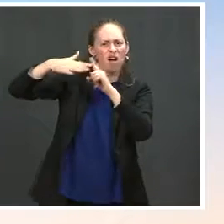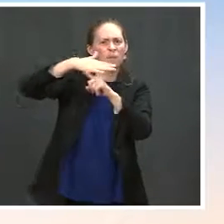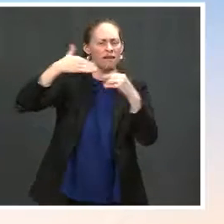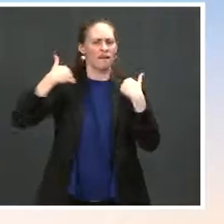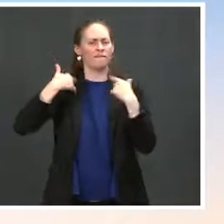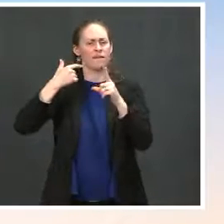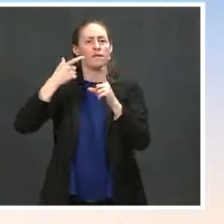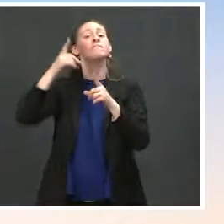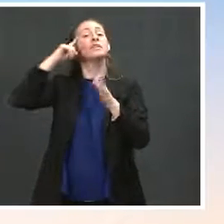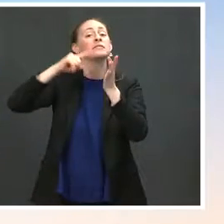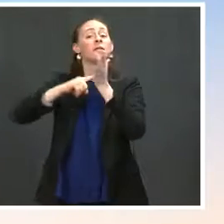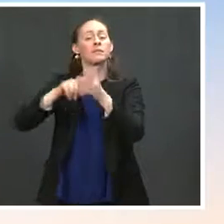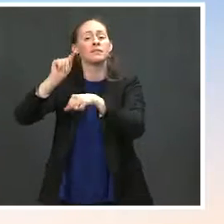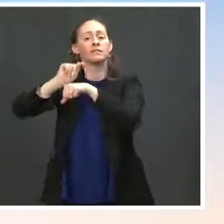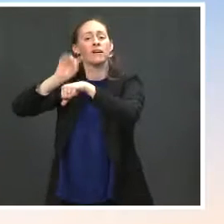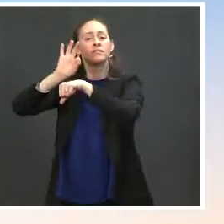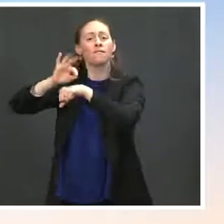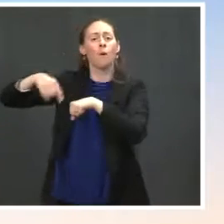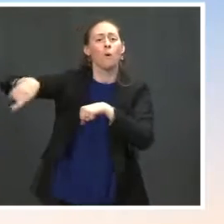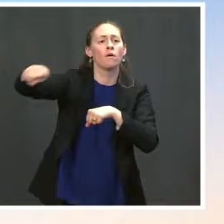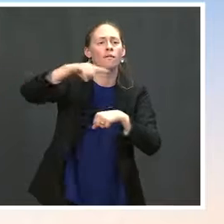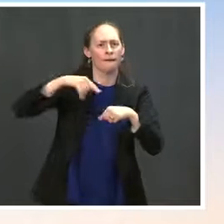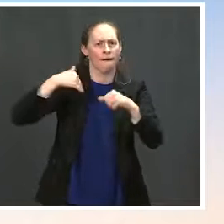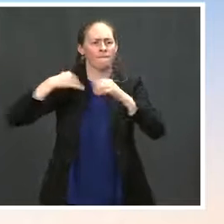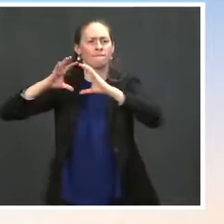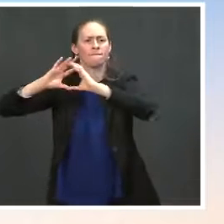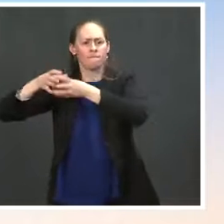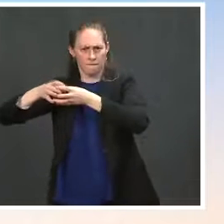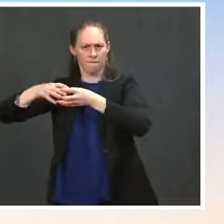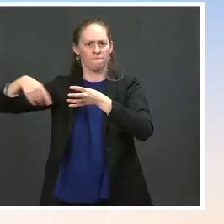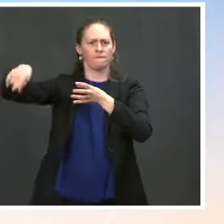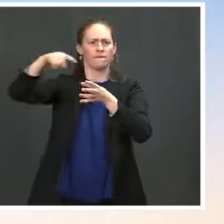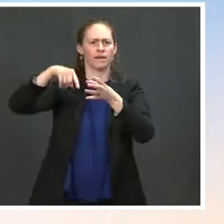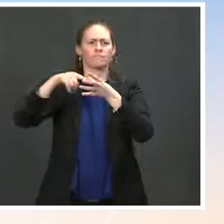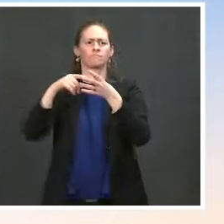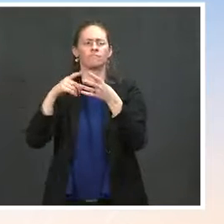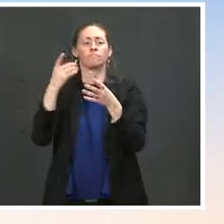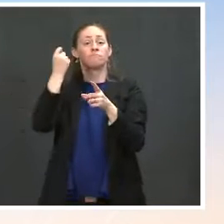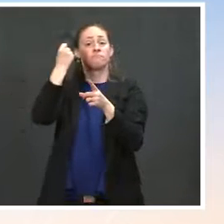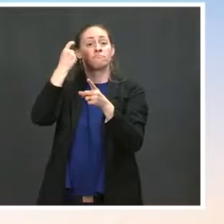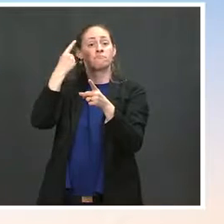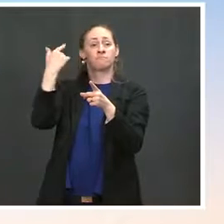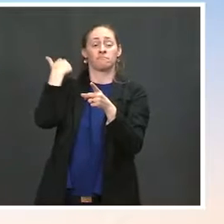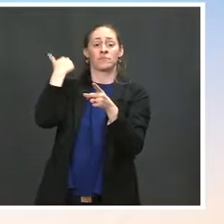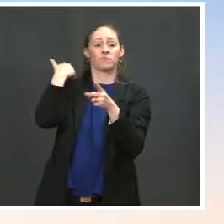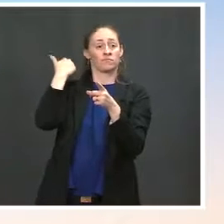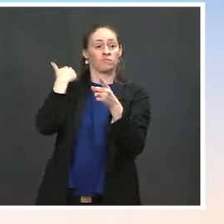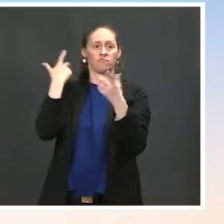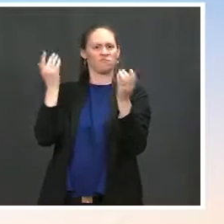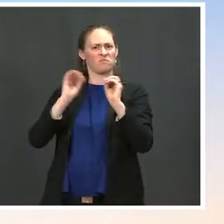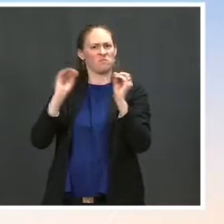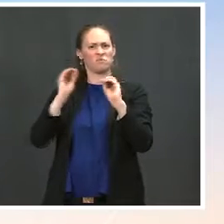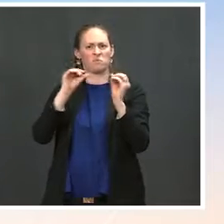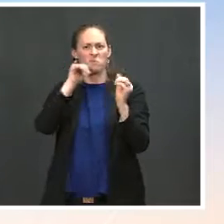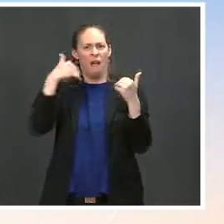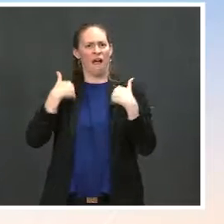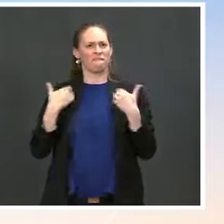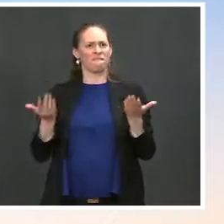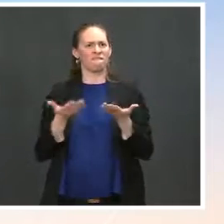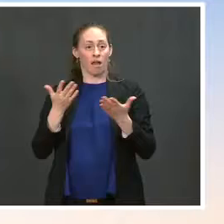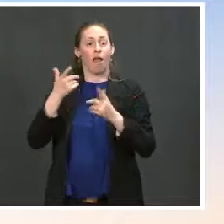an all-of-government task force on this subject ever before. We had it now because Gina's creation, and it's